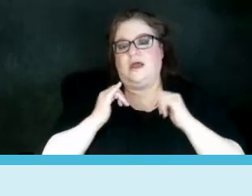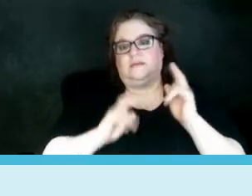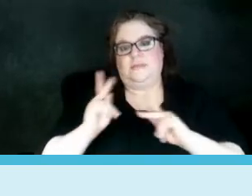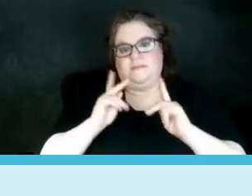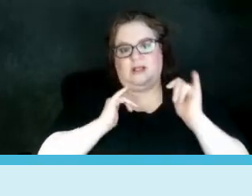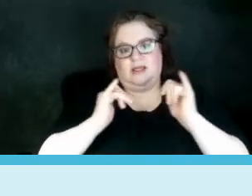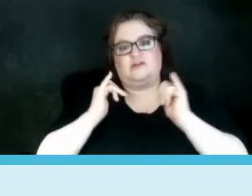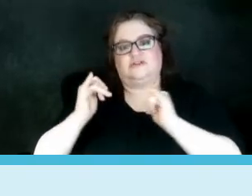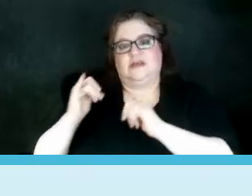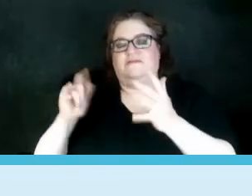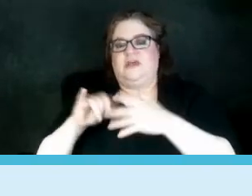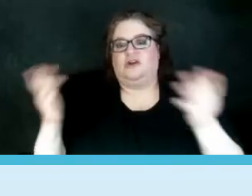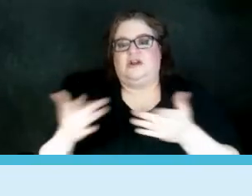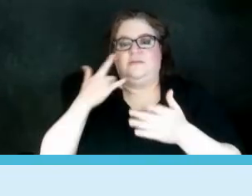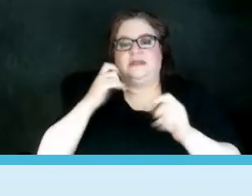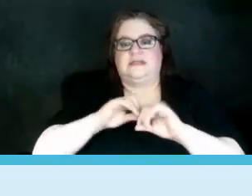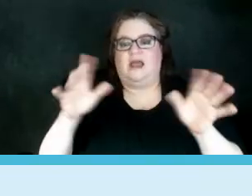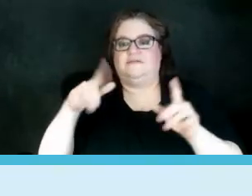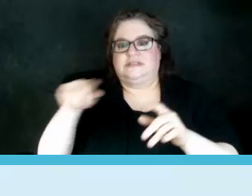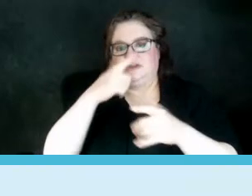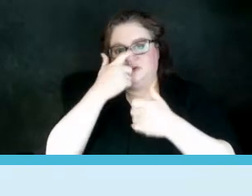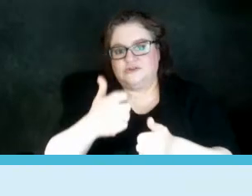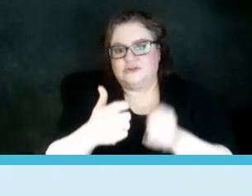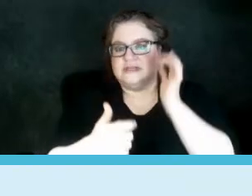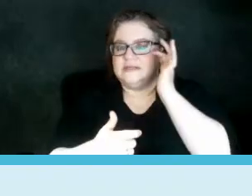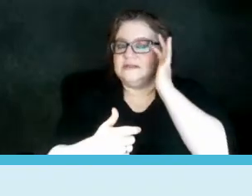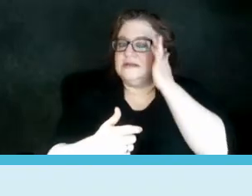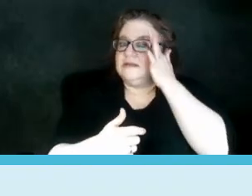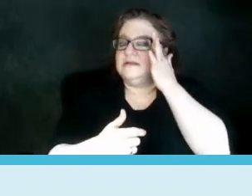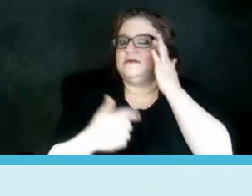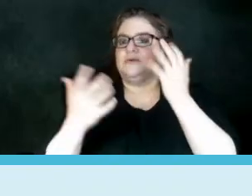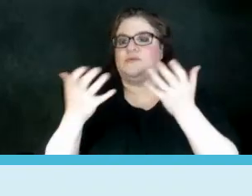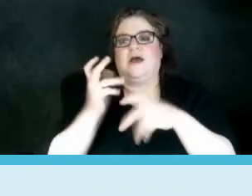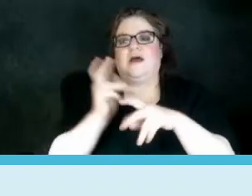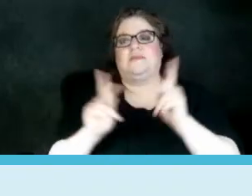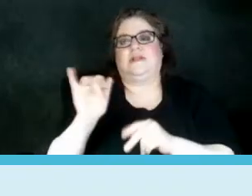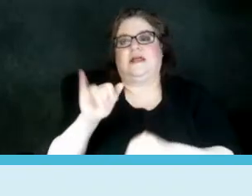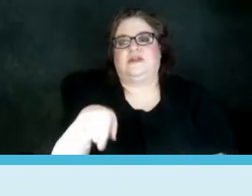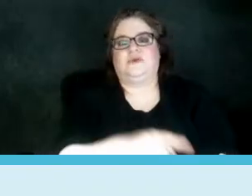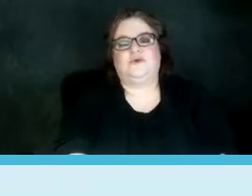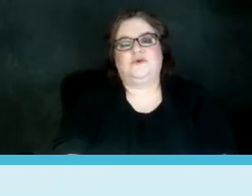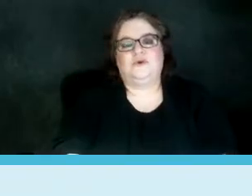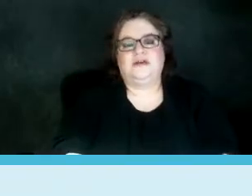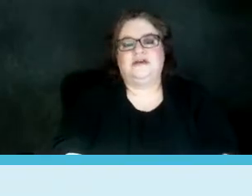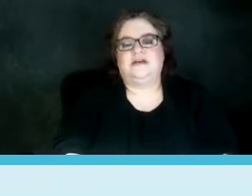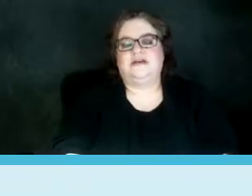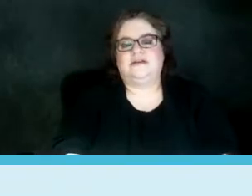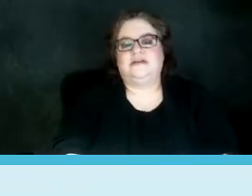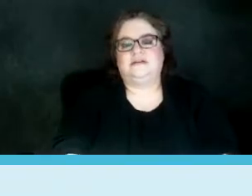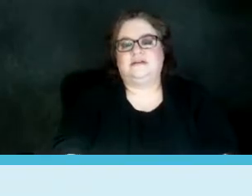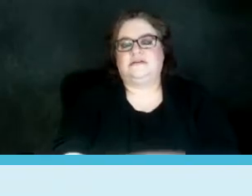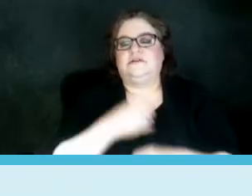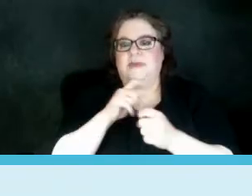yourself that are here because you're obviously interested. We want people like you to, make